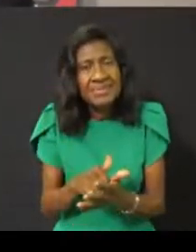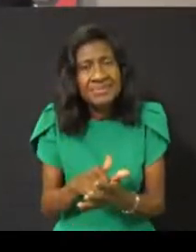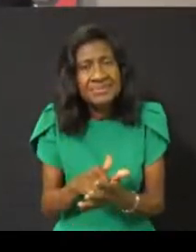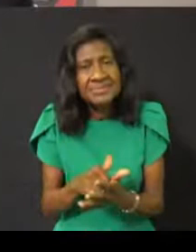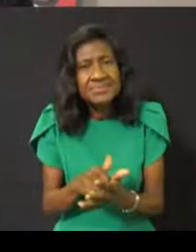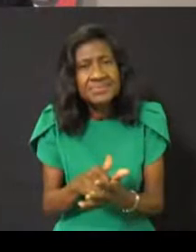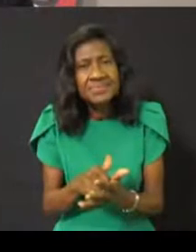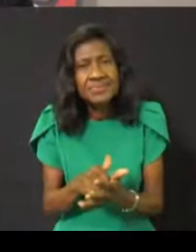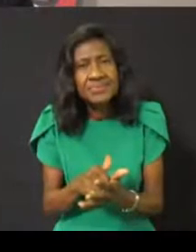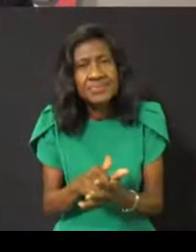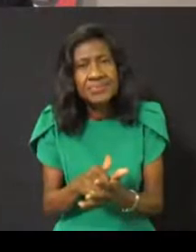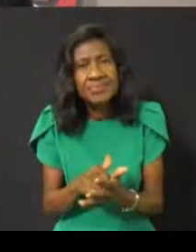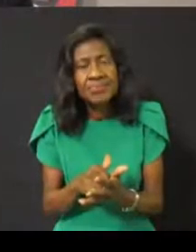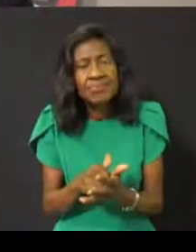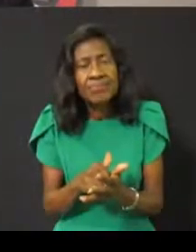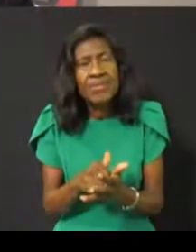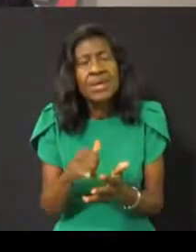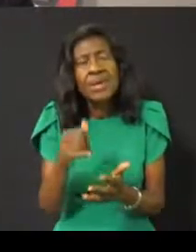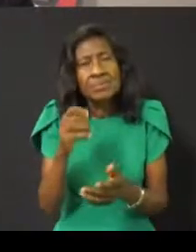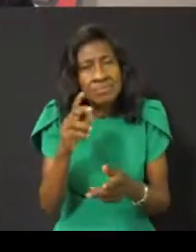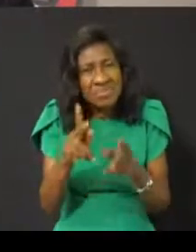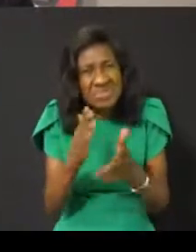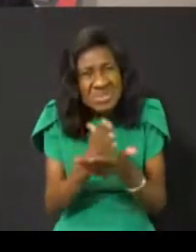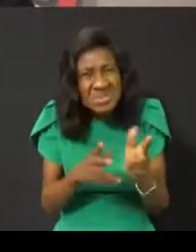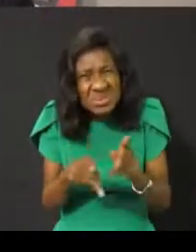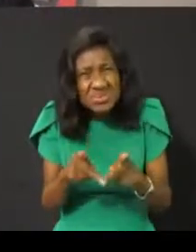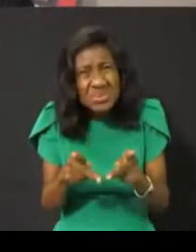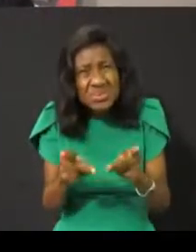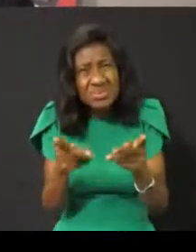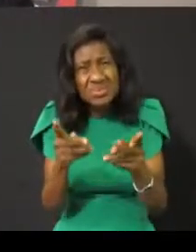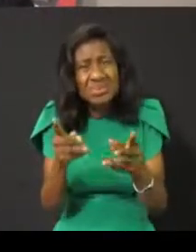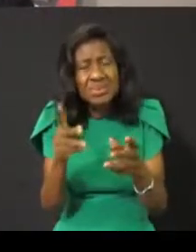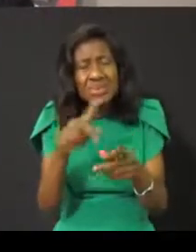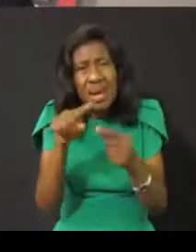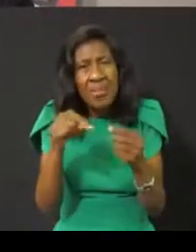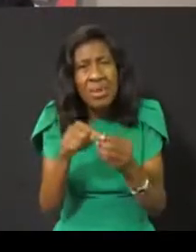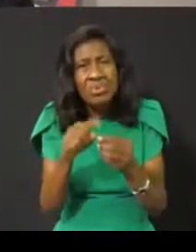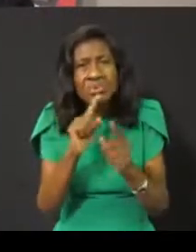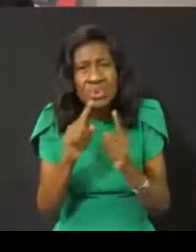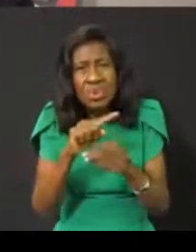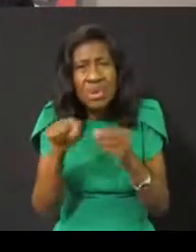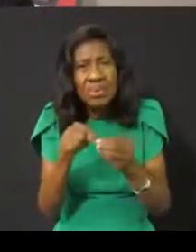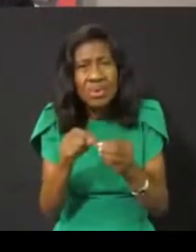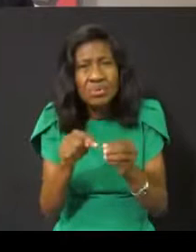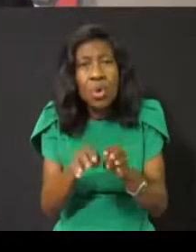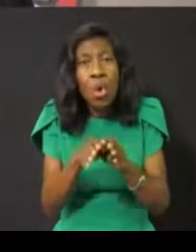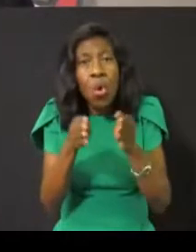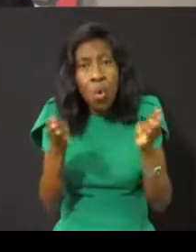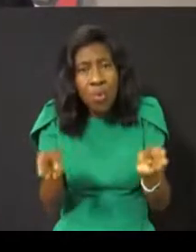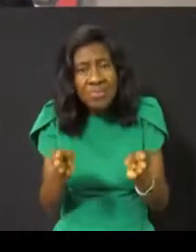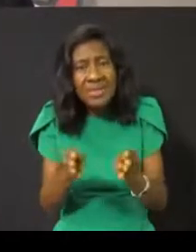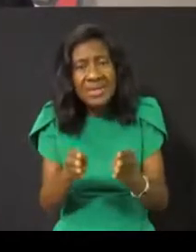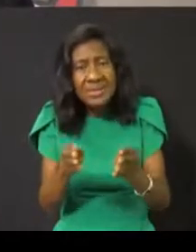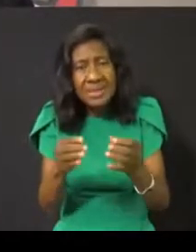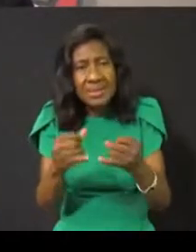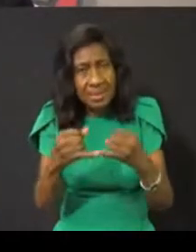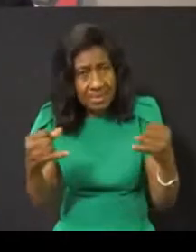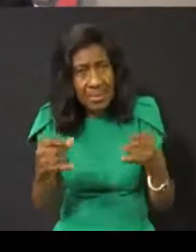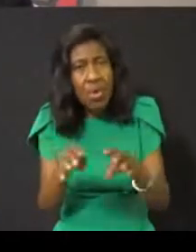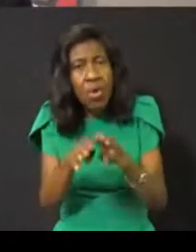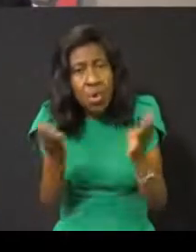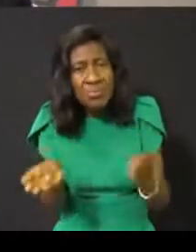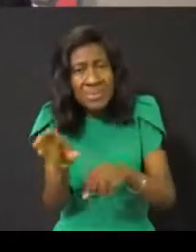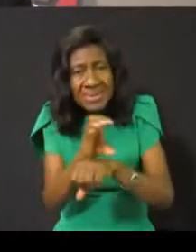which is reopening the country. The reality, ladies and gentlemen, for